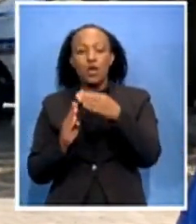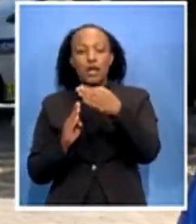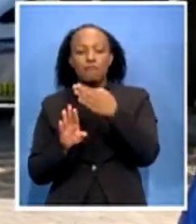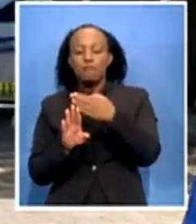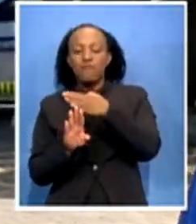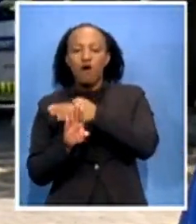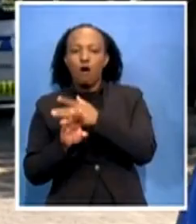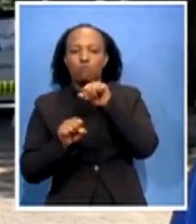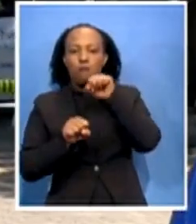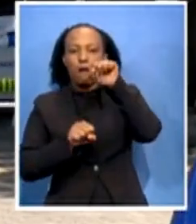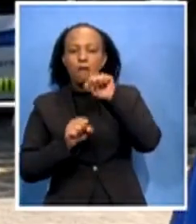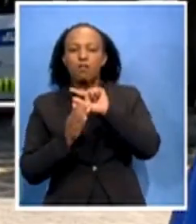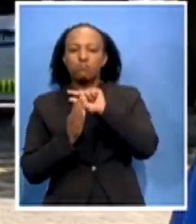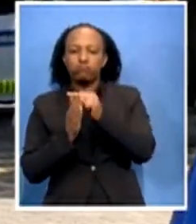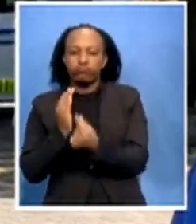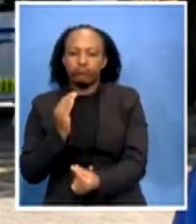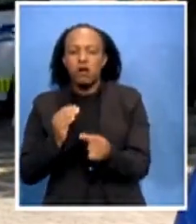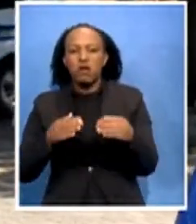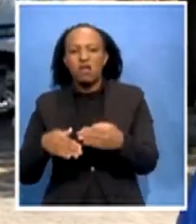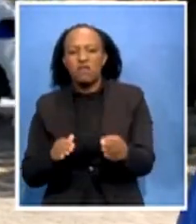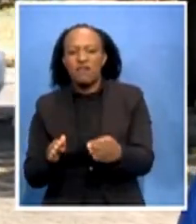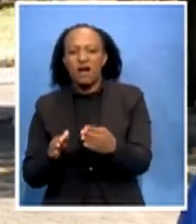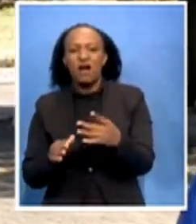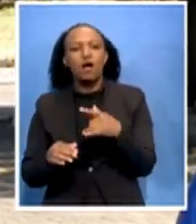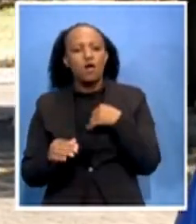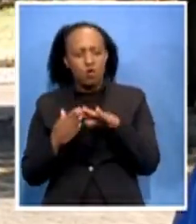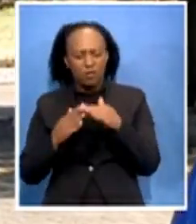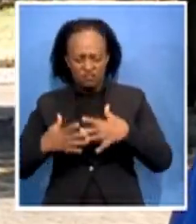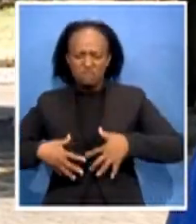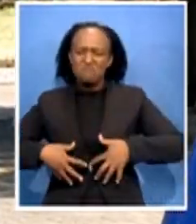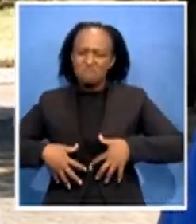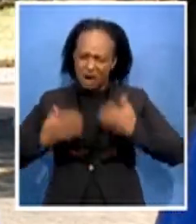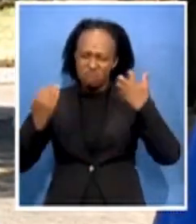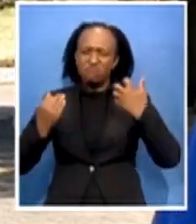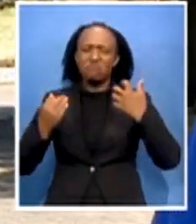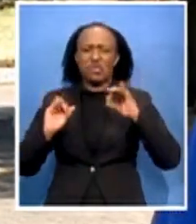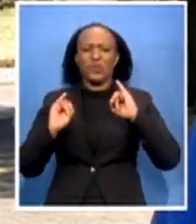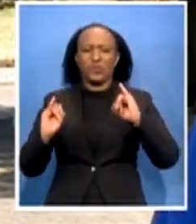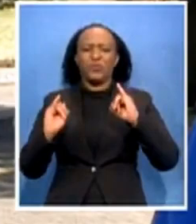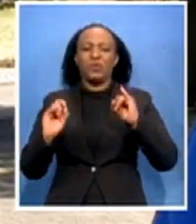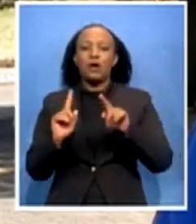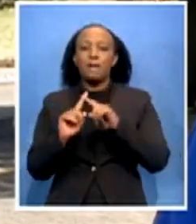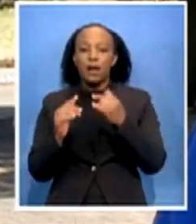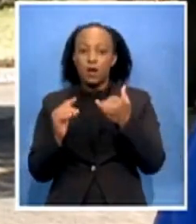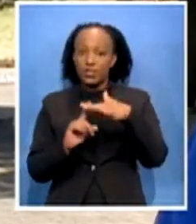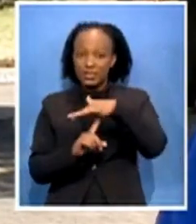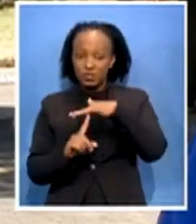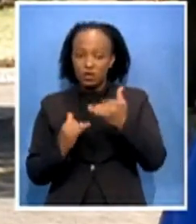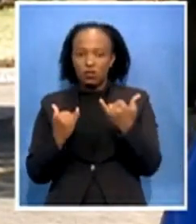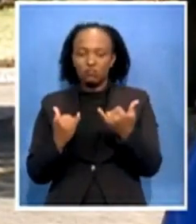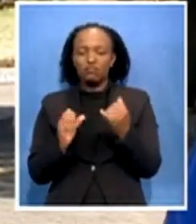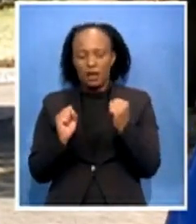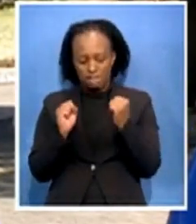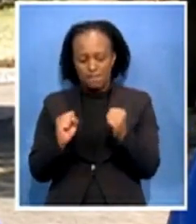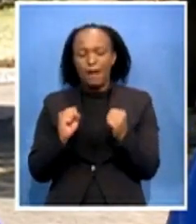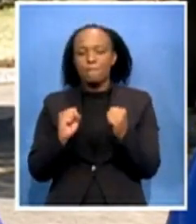and that angered the community even more. But the situation now is still the same according to what we are hearing